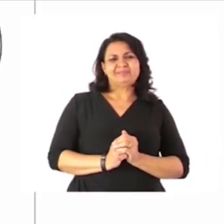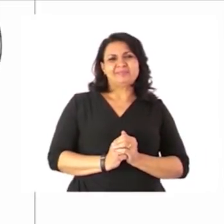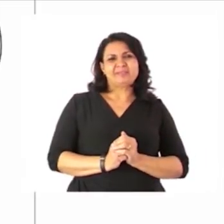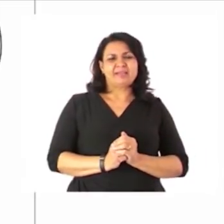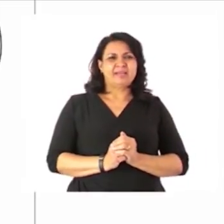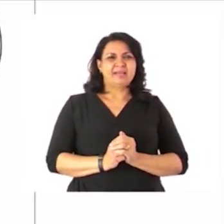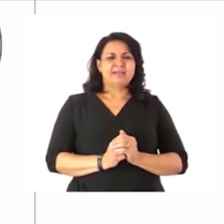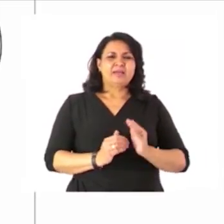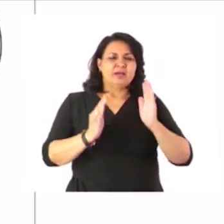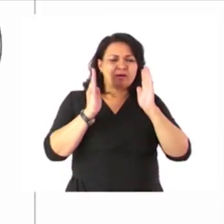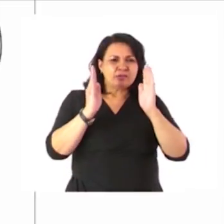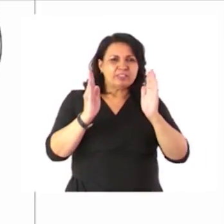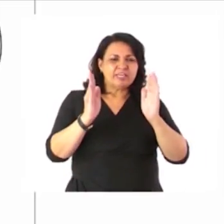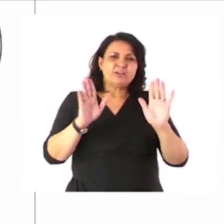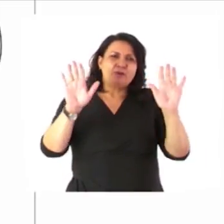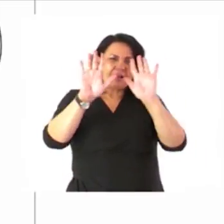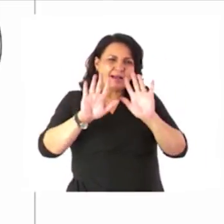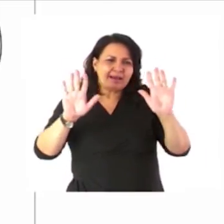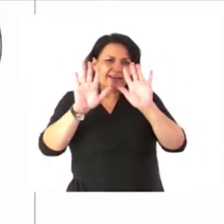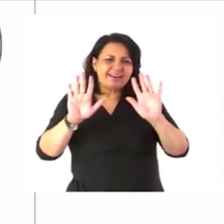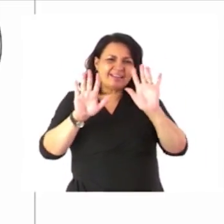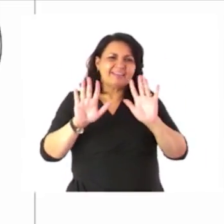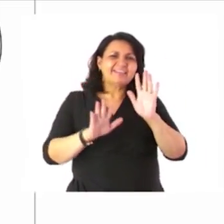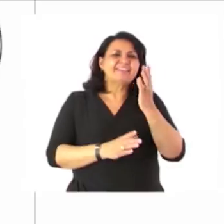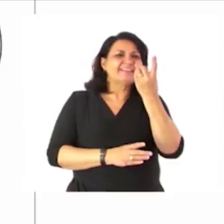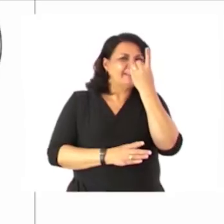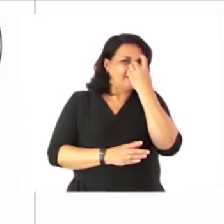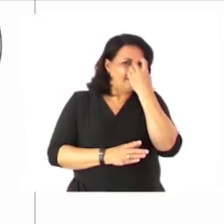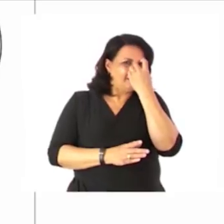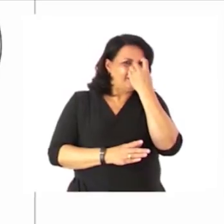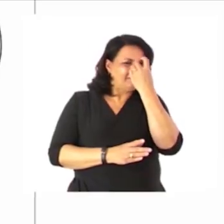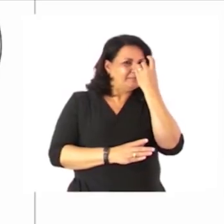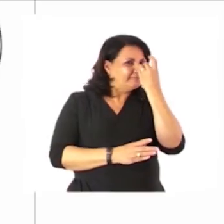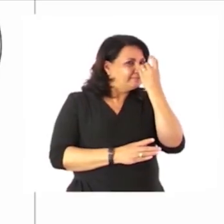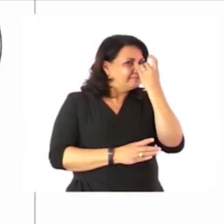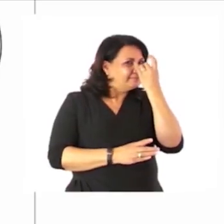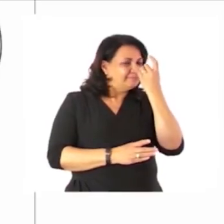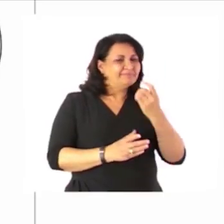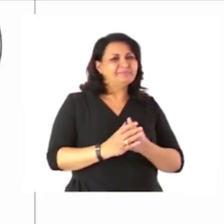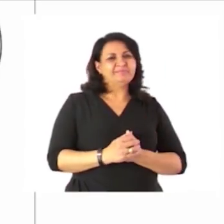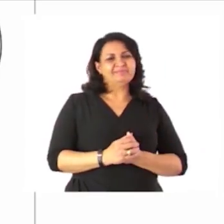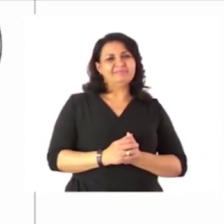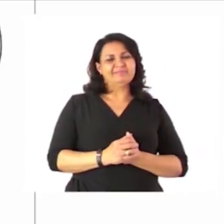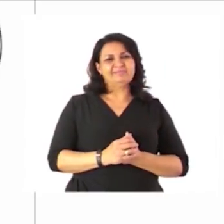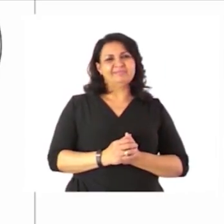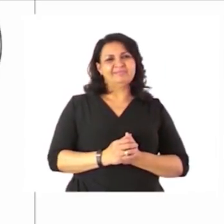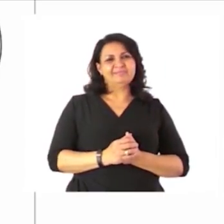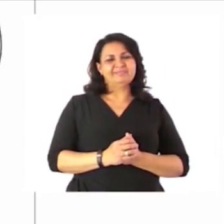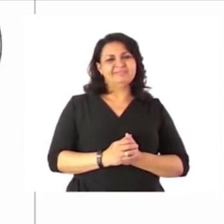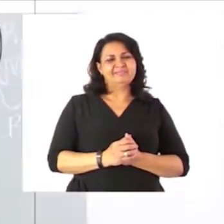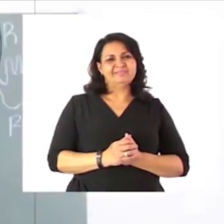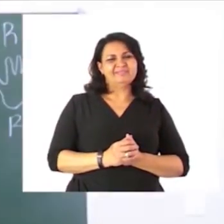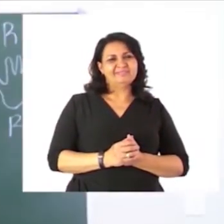on coloring in the rhino just keep your coloring in inside the lines it can be the